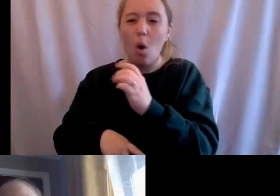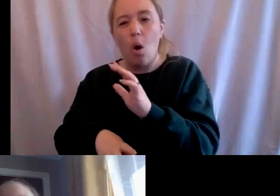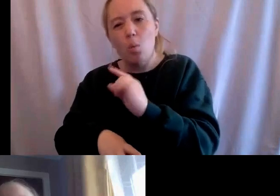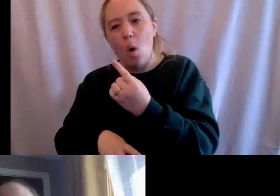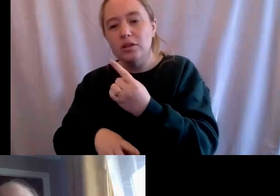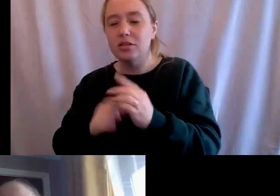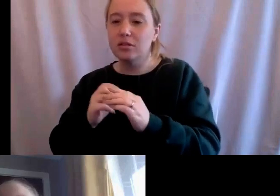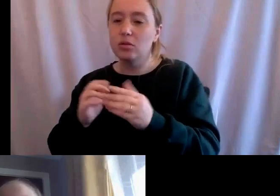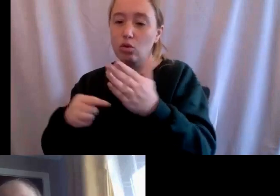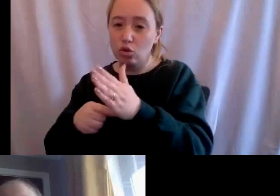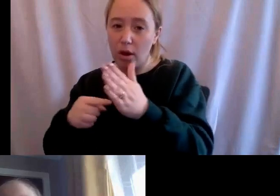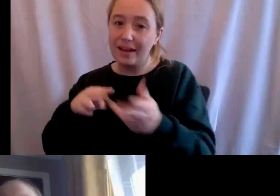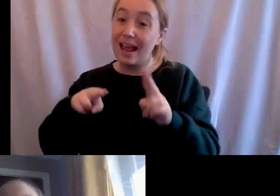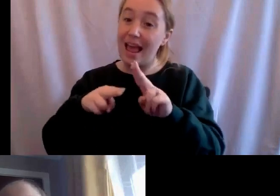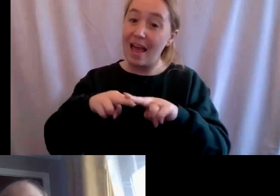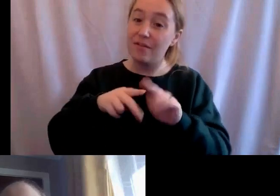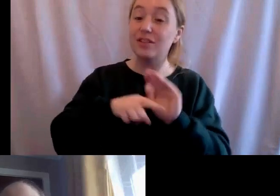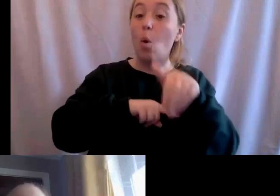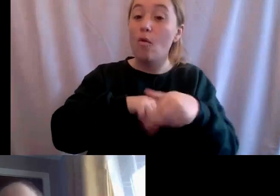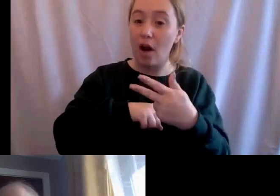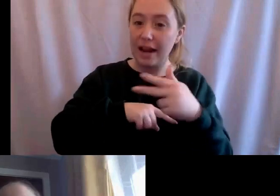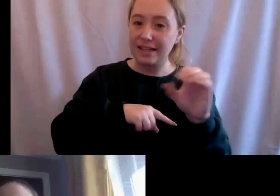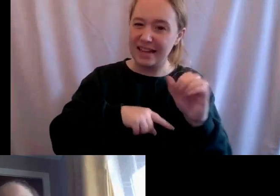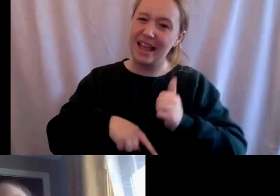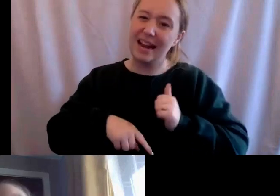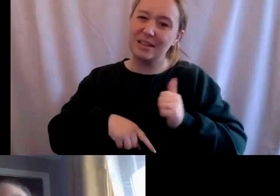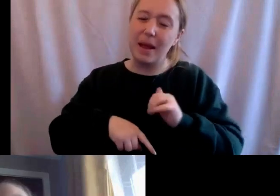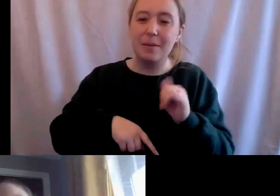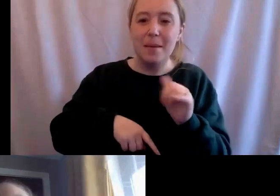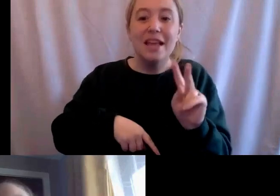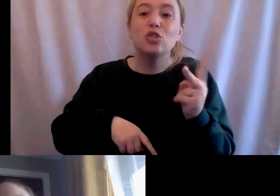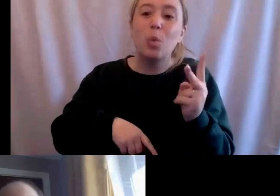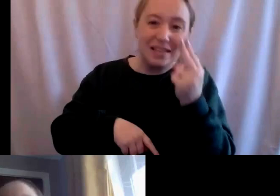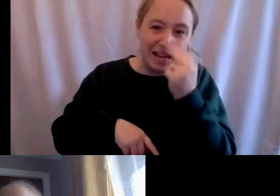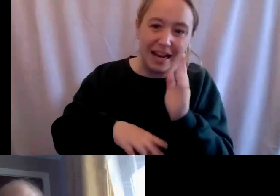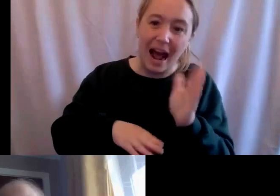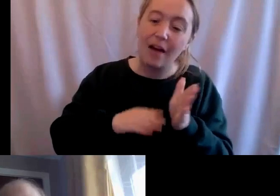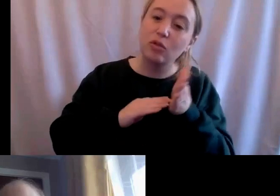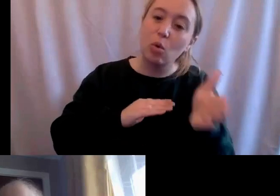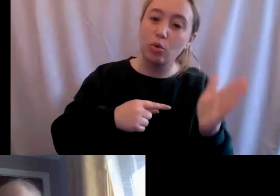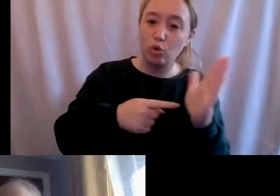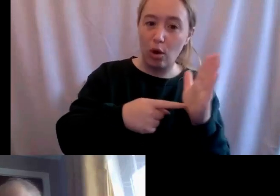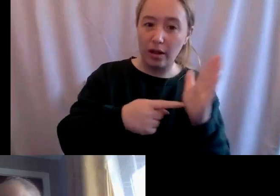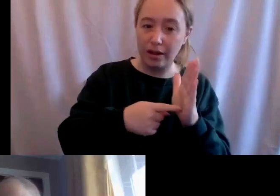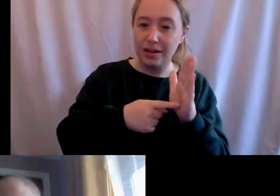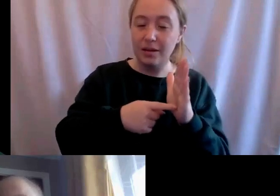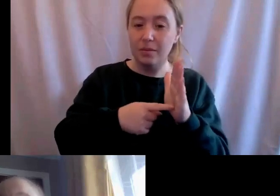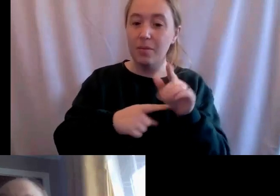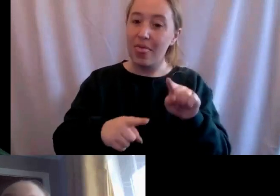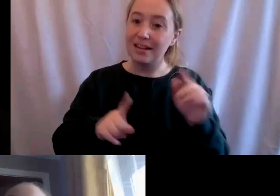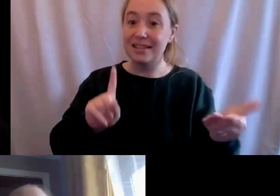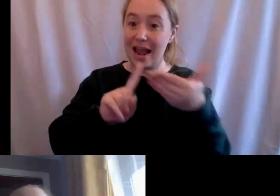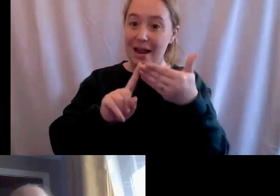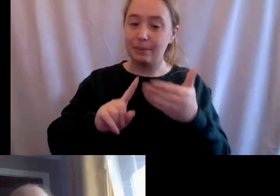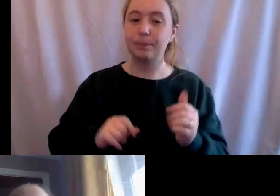normal. So we might manage to get it lower than that in those age groups, but not always.